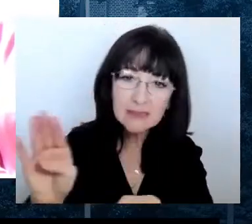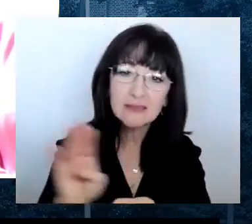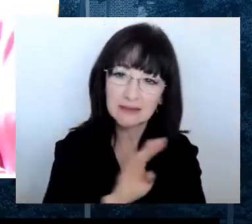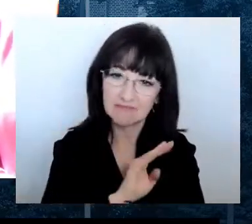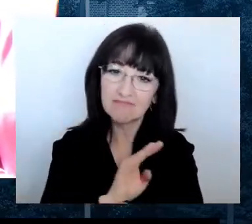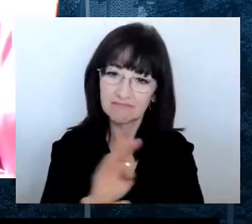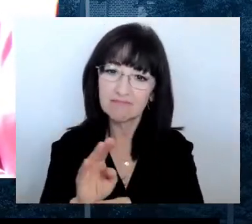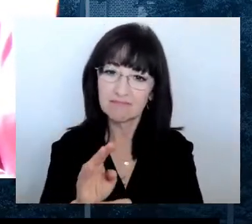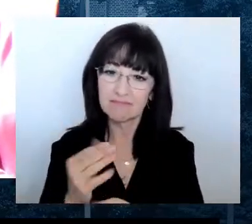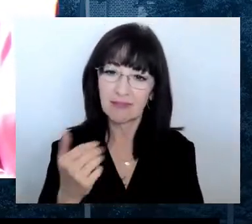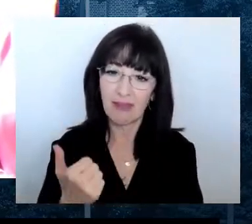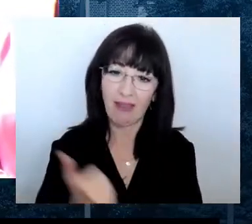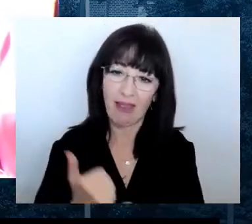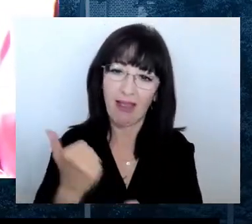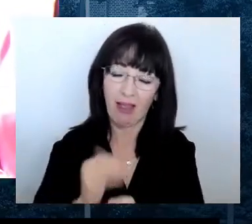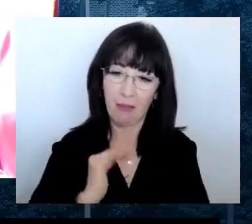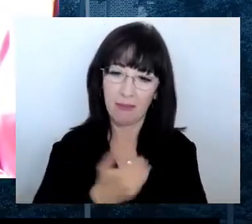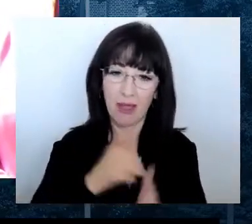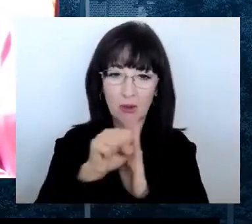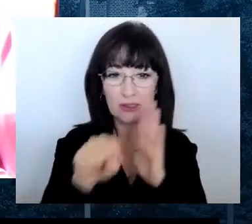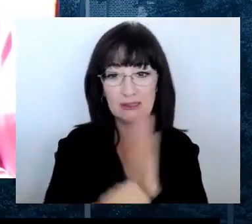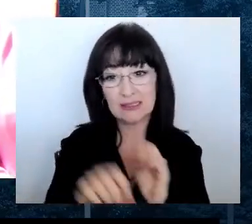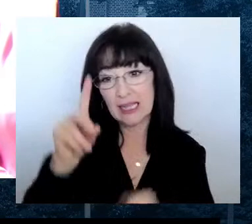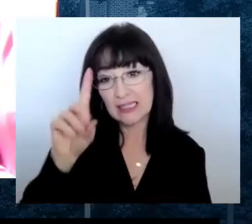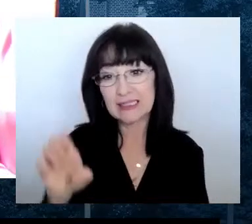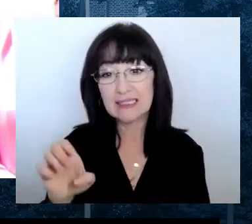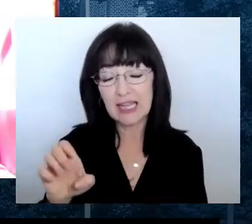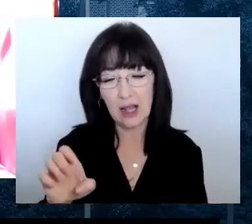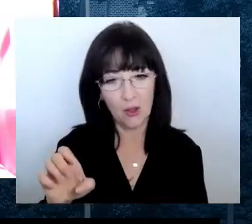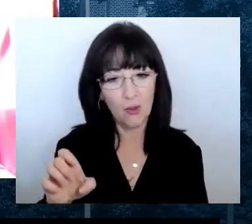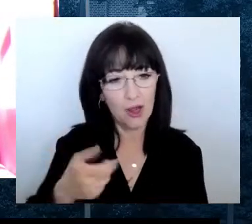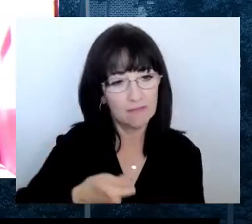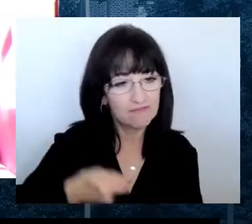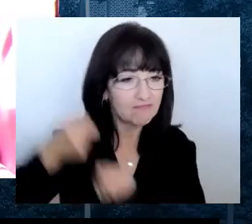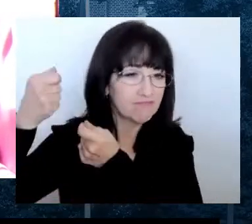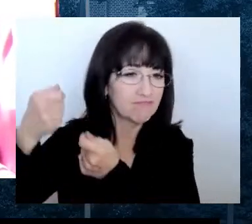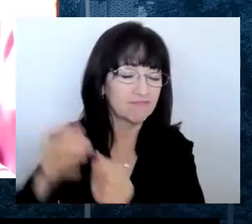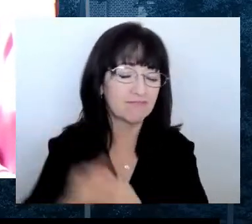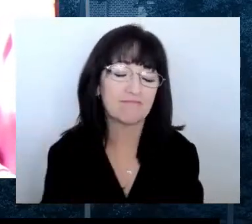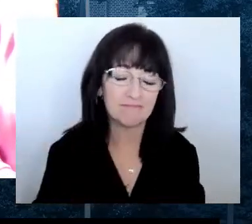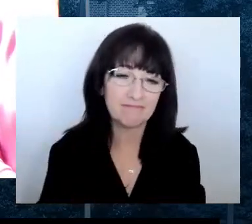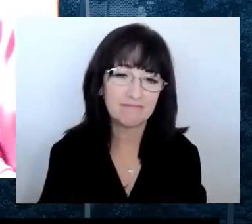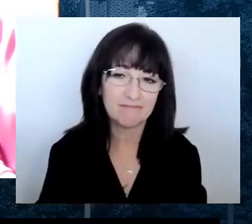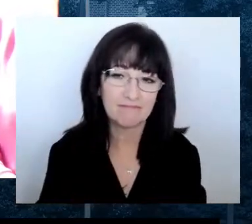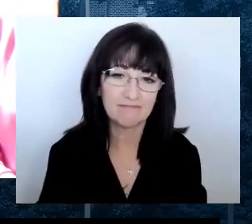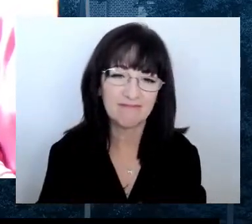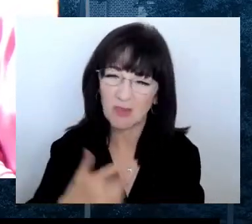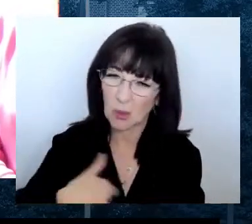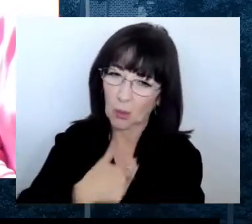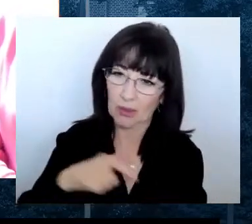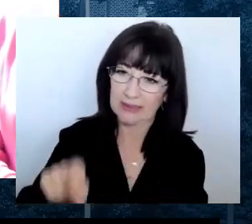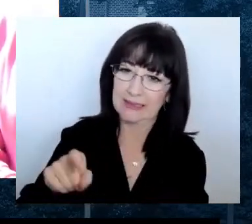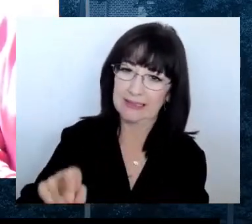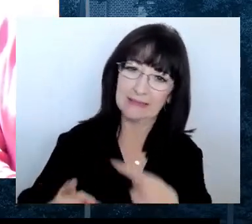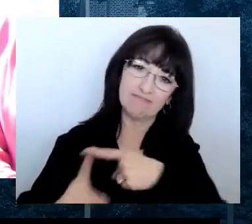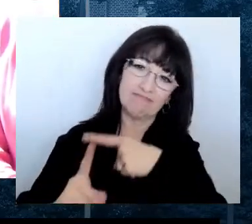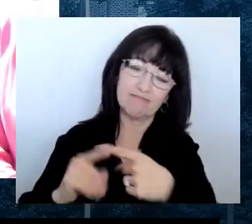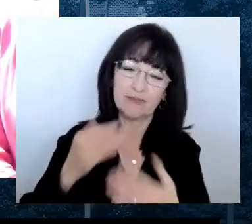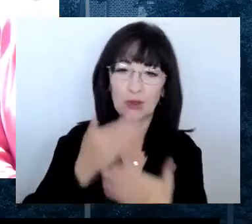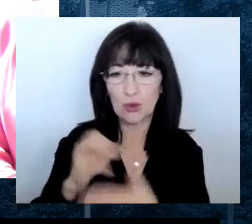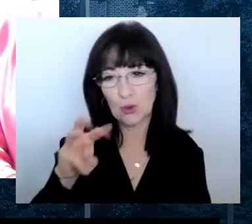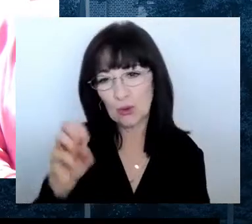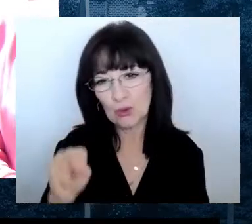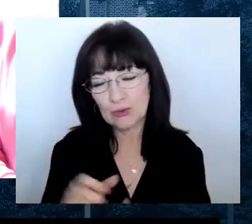at a time when we need it the most. And the legislation is really important. It'll make a